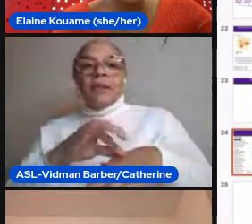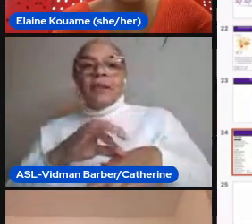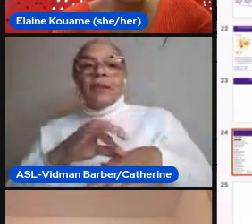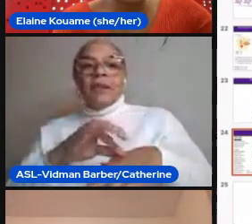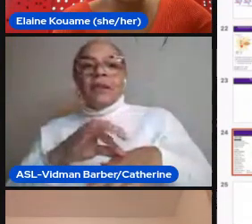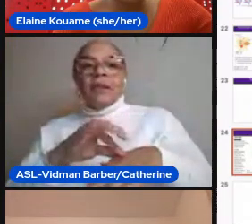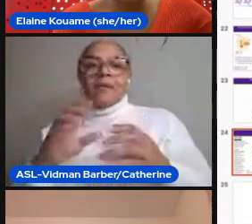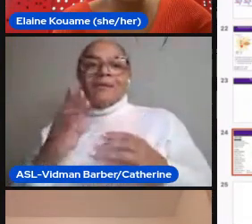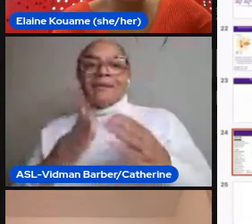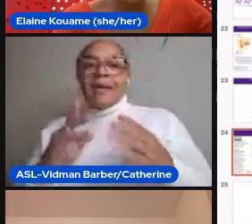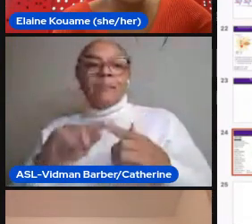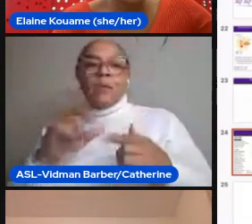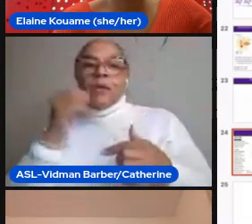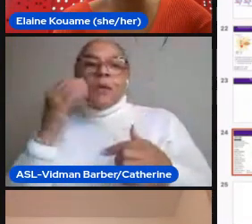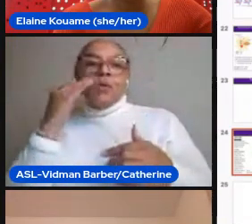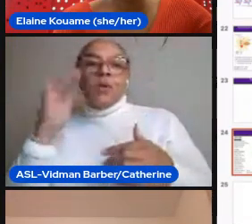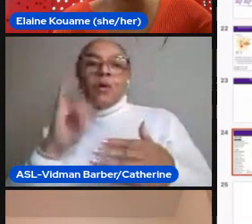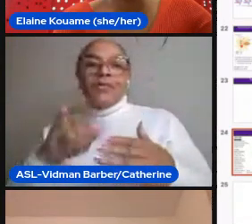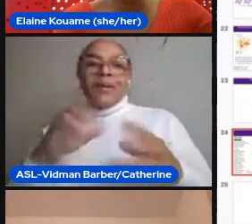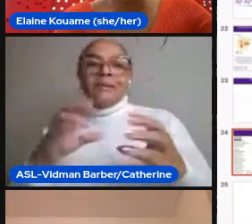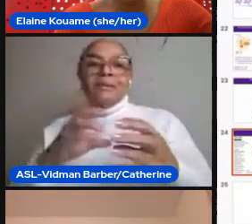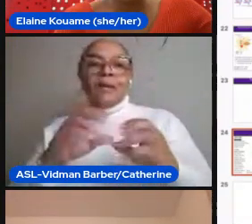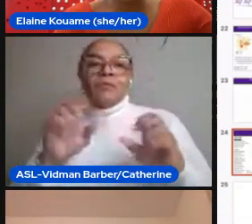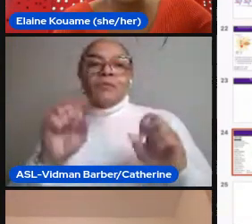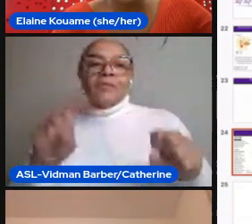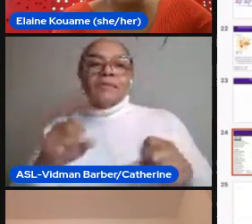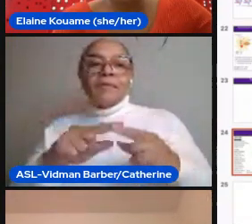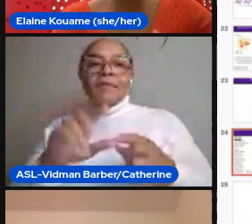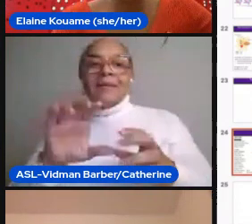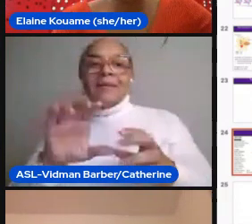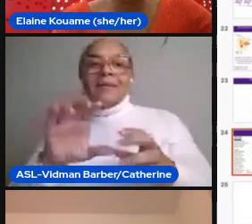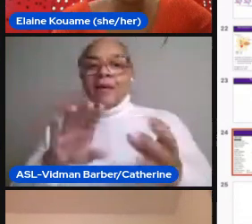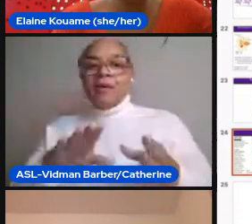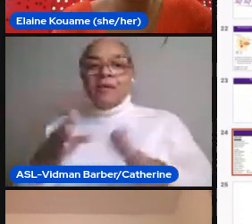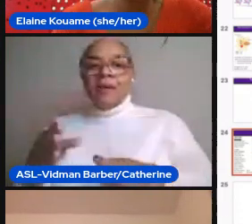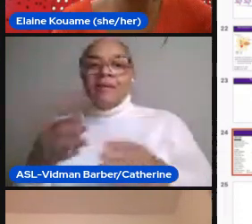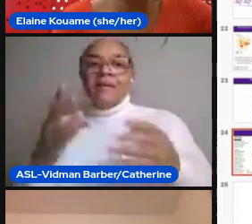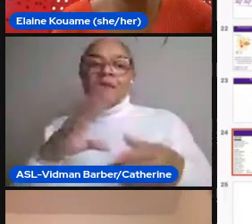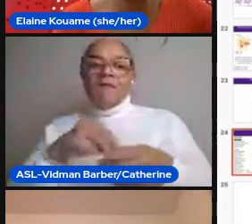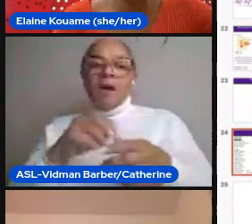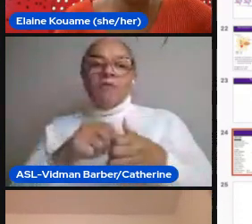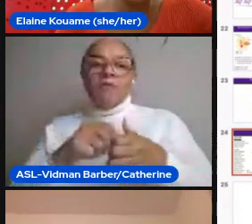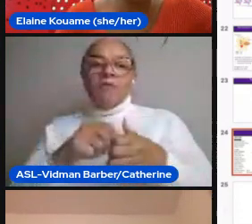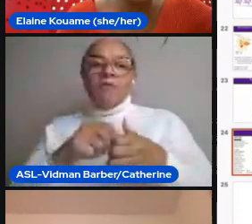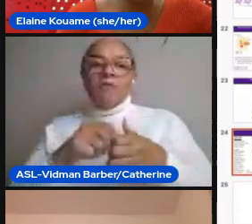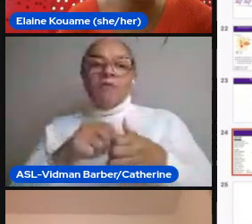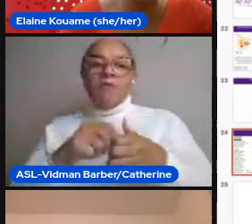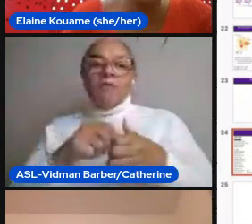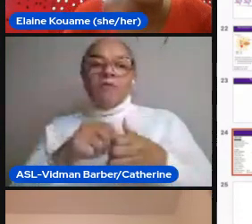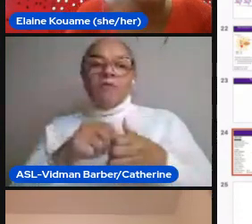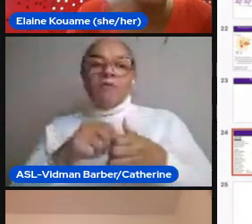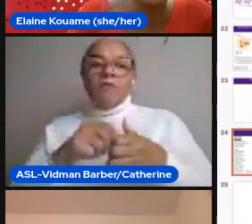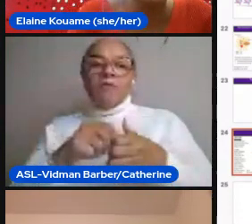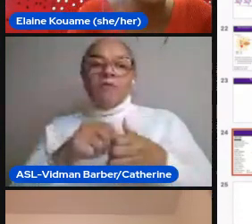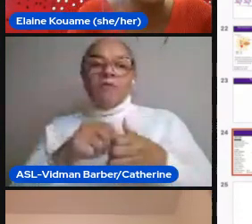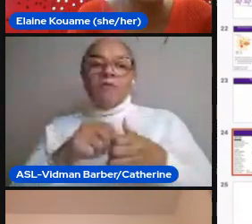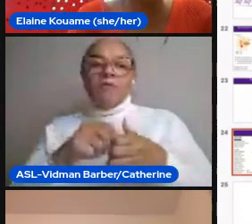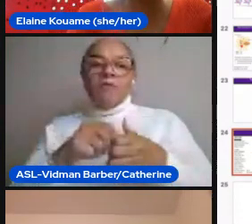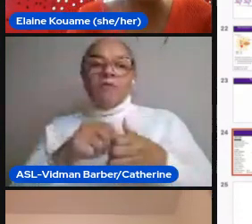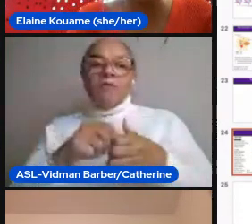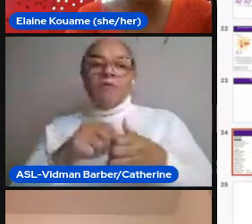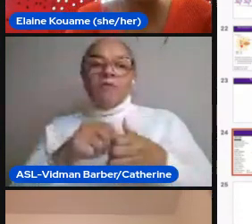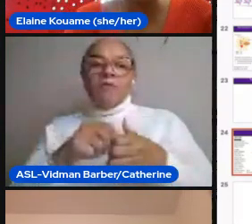know in that system whether cell death plays a role as well. But it's a really good question, and we are currently following up on that to